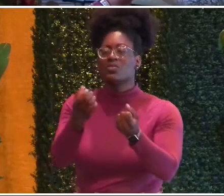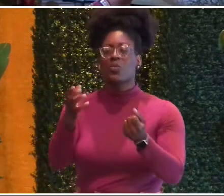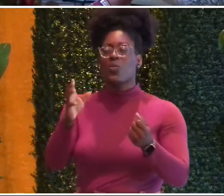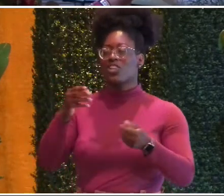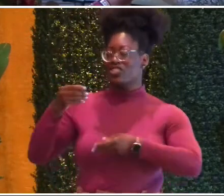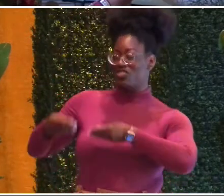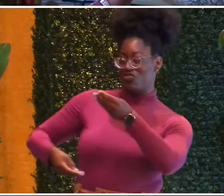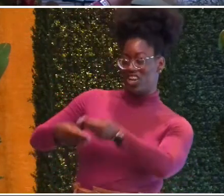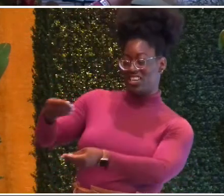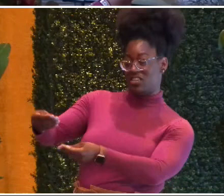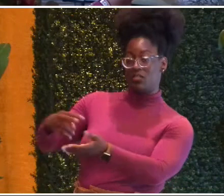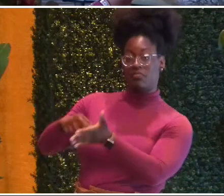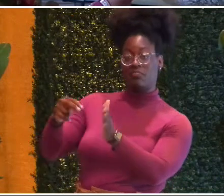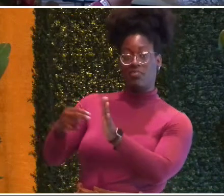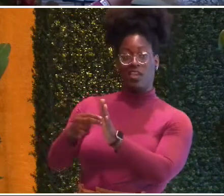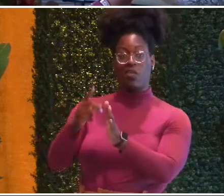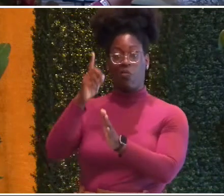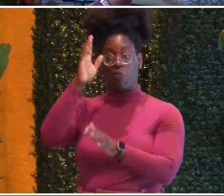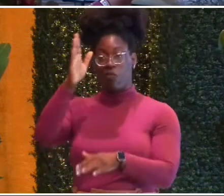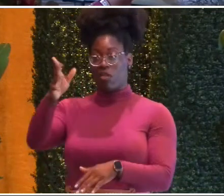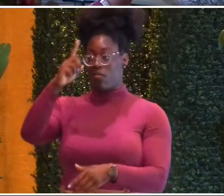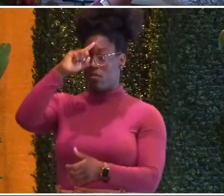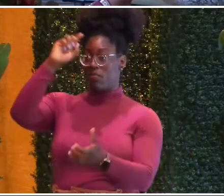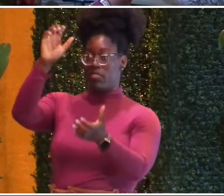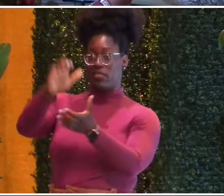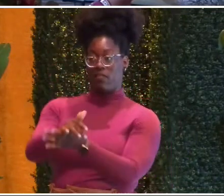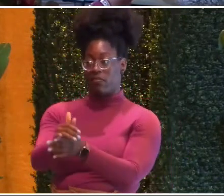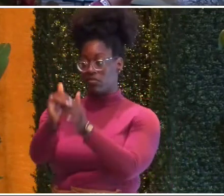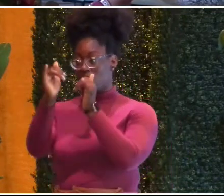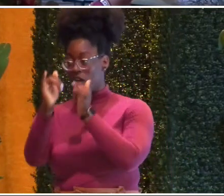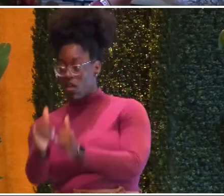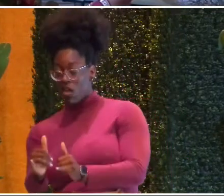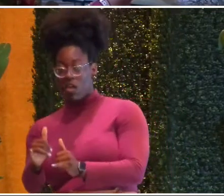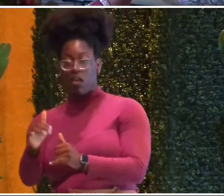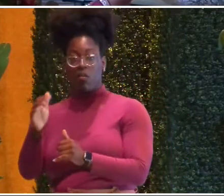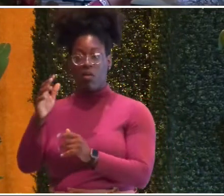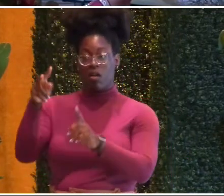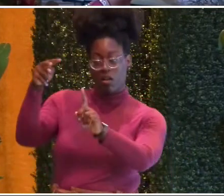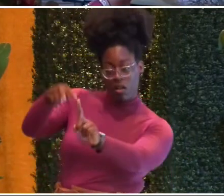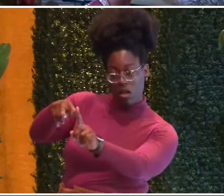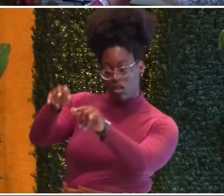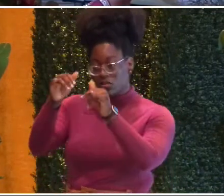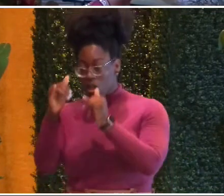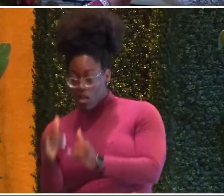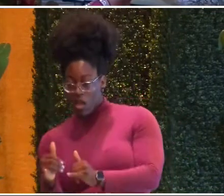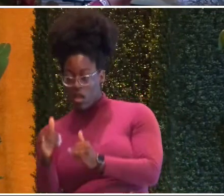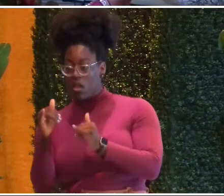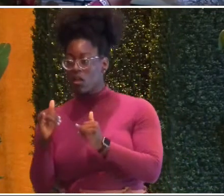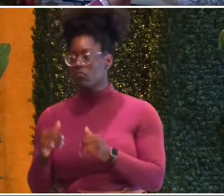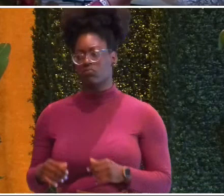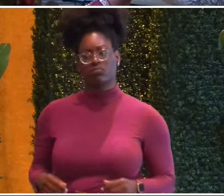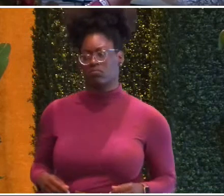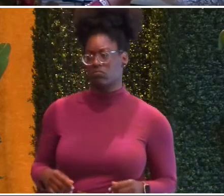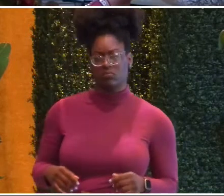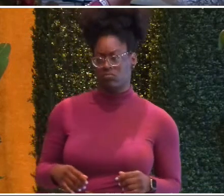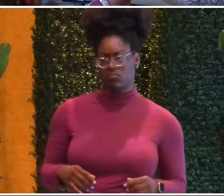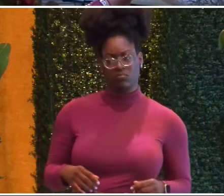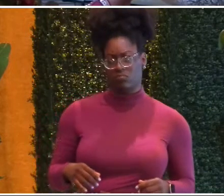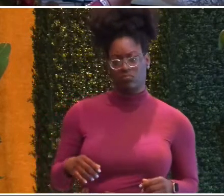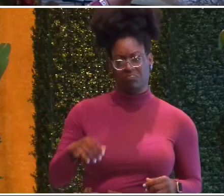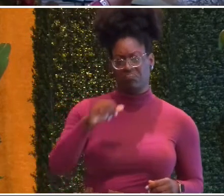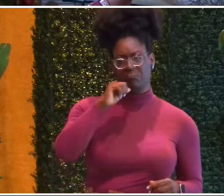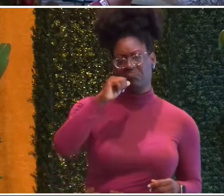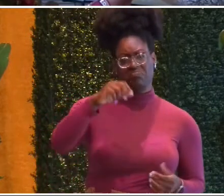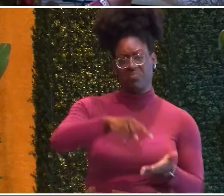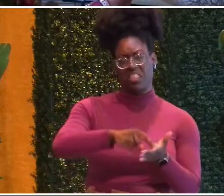generations, right? You can definitely say, hey, I need you to get in this. I need to call on